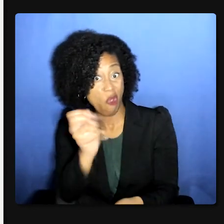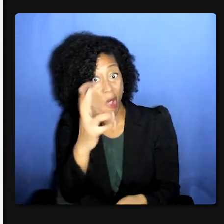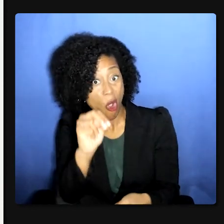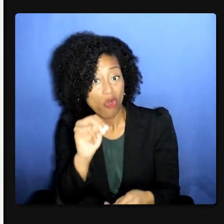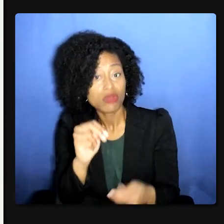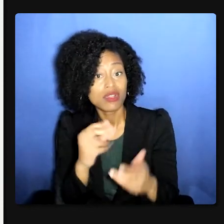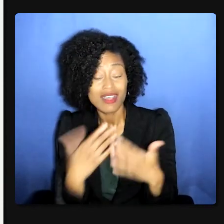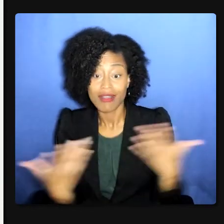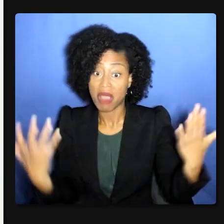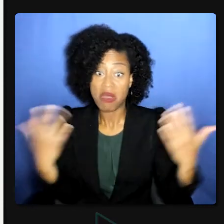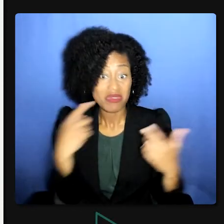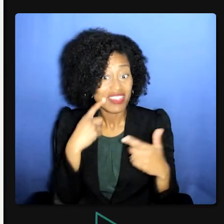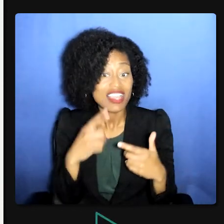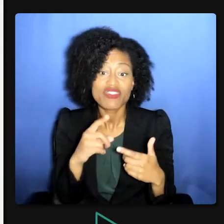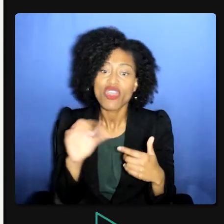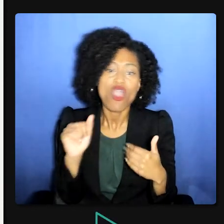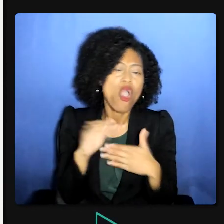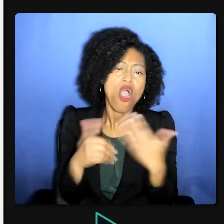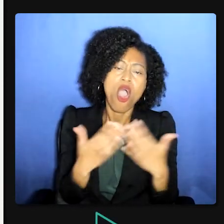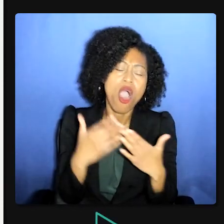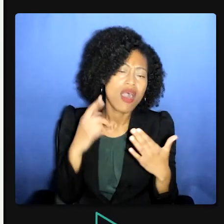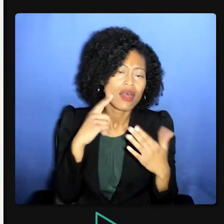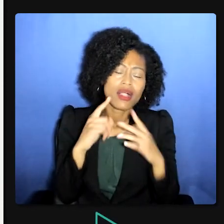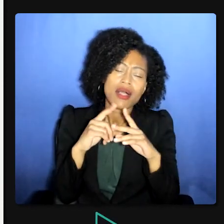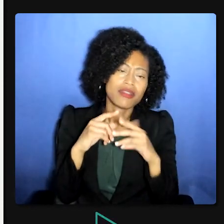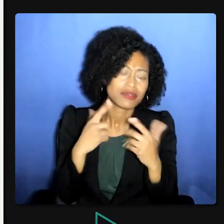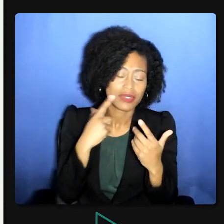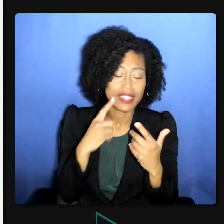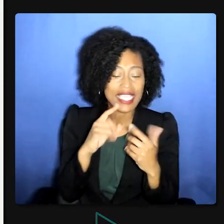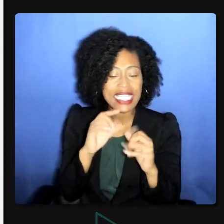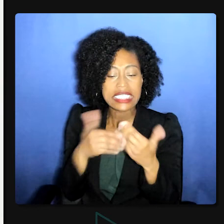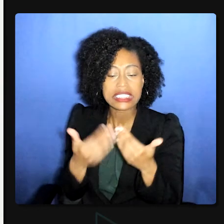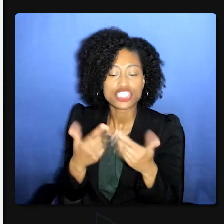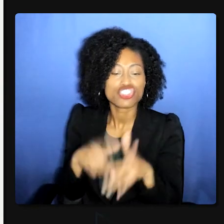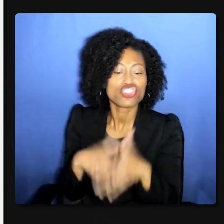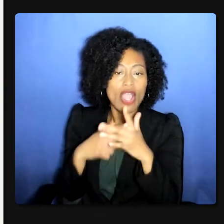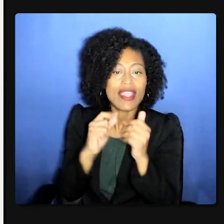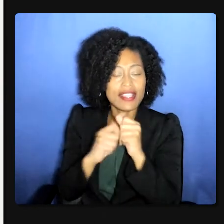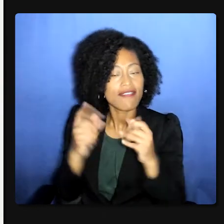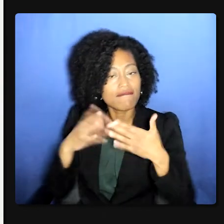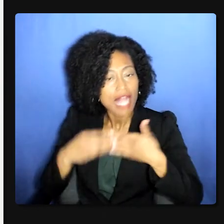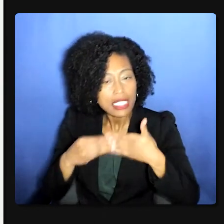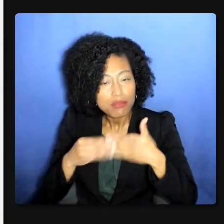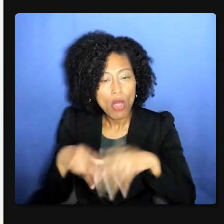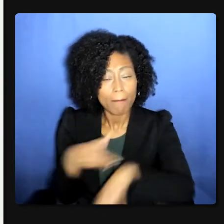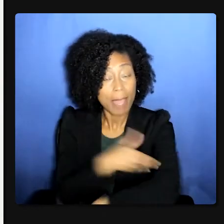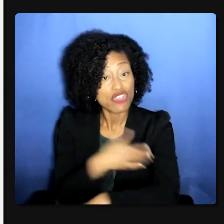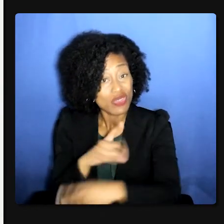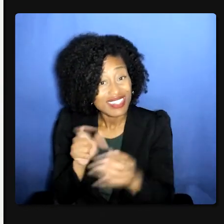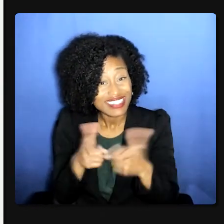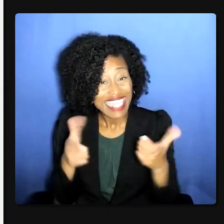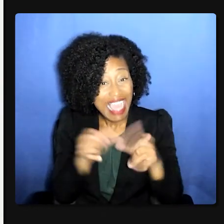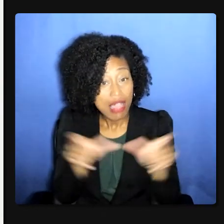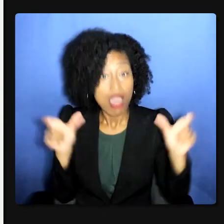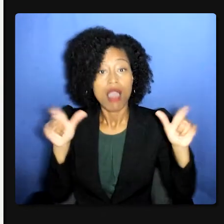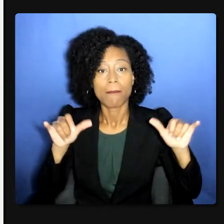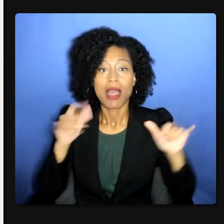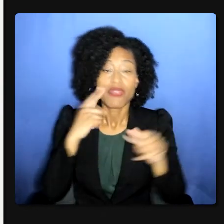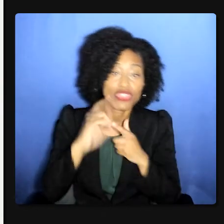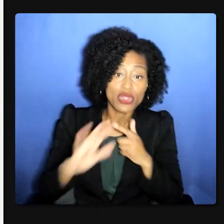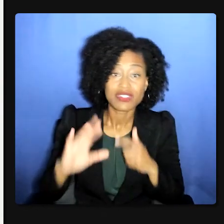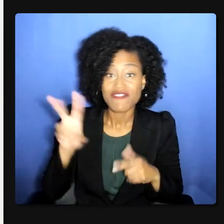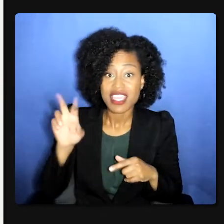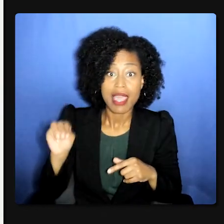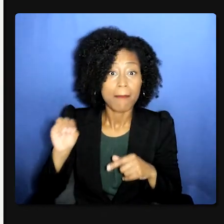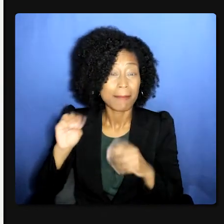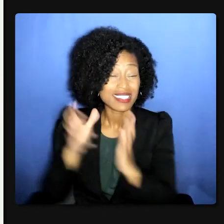are YAML-based and easy to get started with, yet flexible and powerful. You can scale up and down build agents through features such as VM